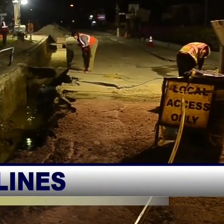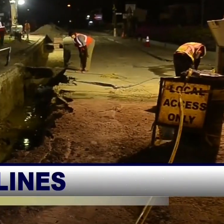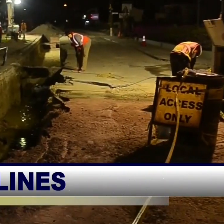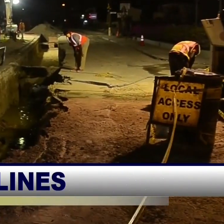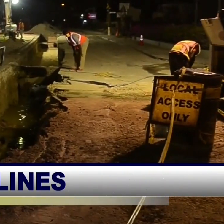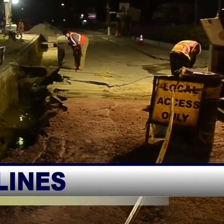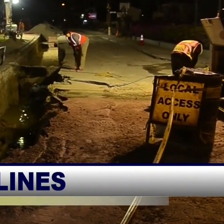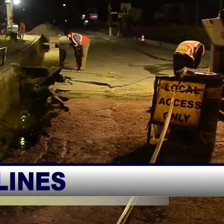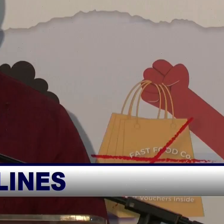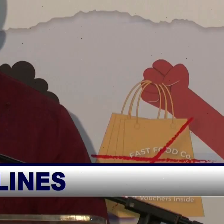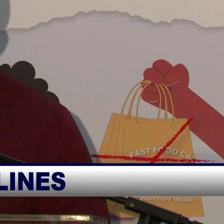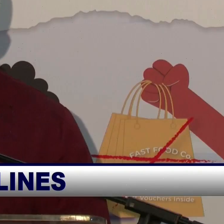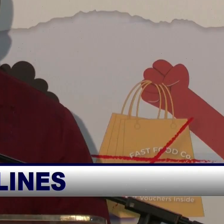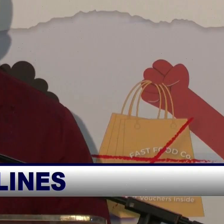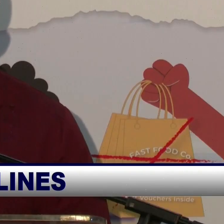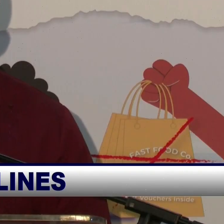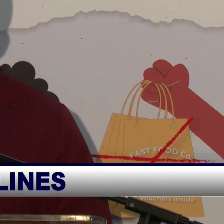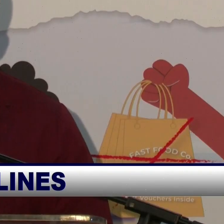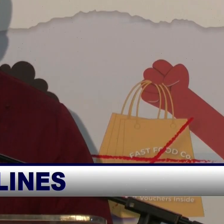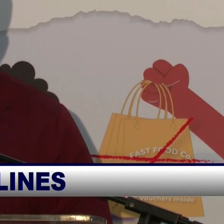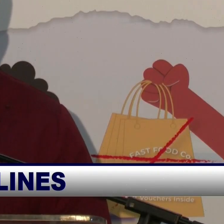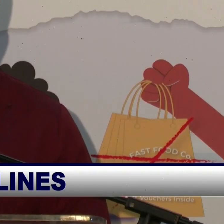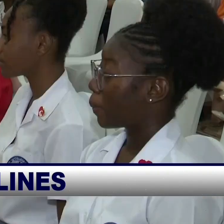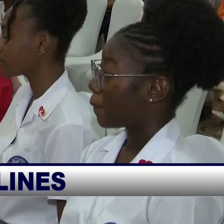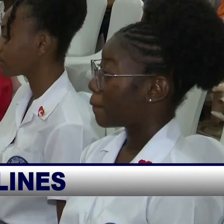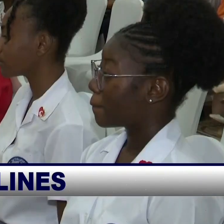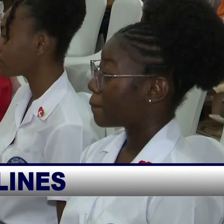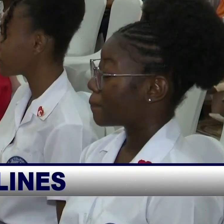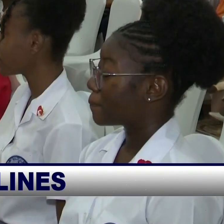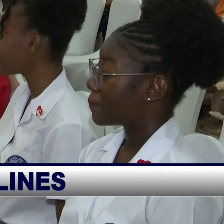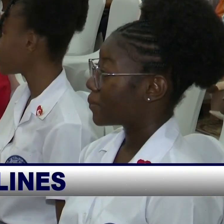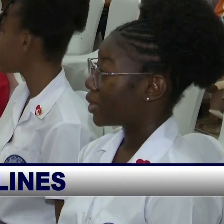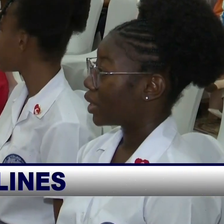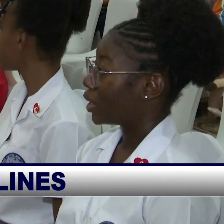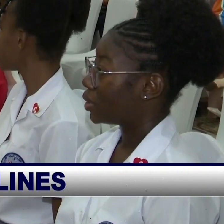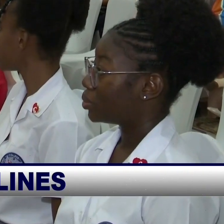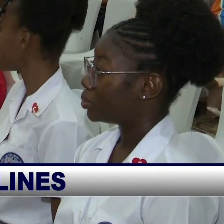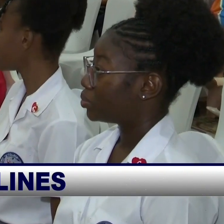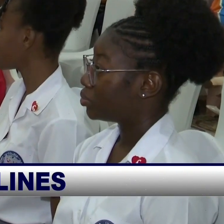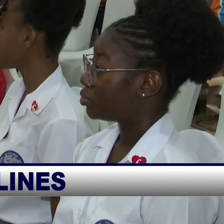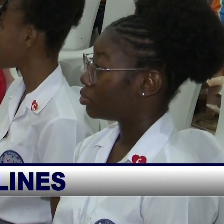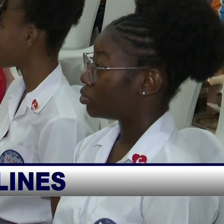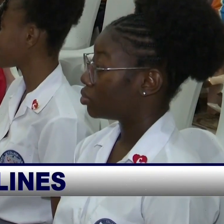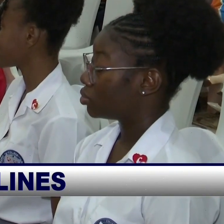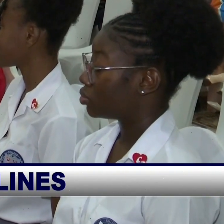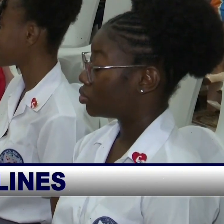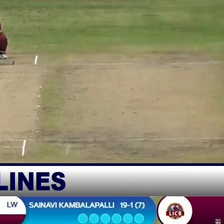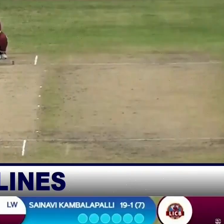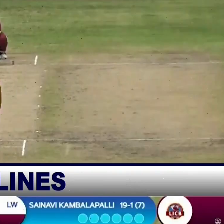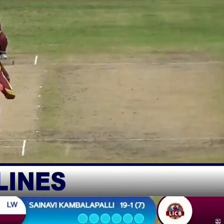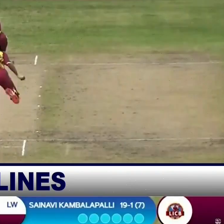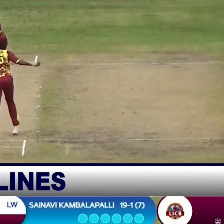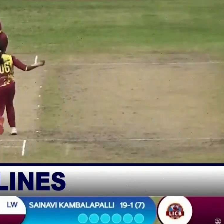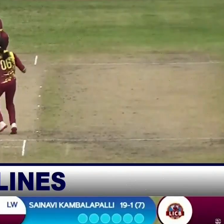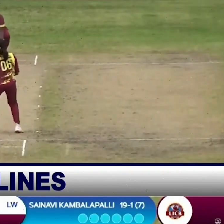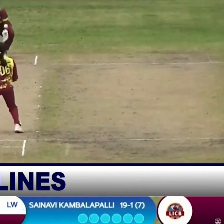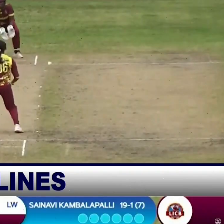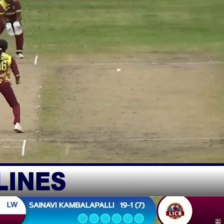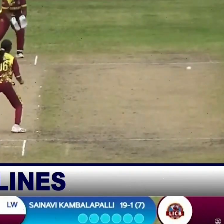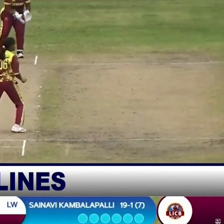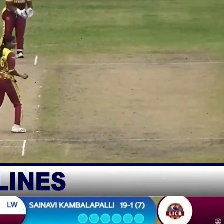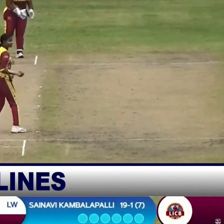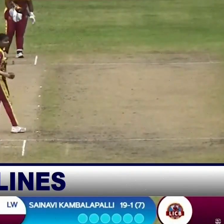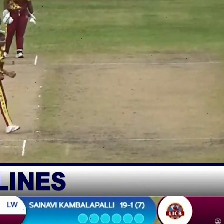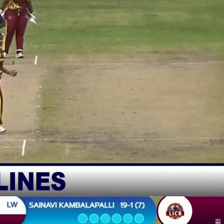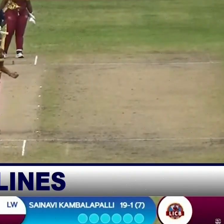island-wide. A call for businesses to produce healthier food options for children. And in sports, Barbados women remain on